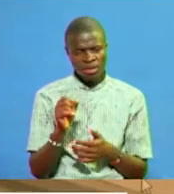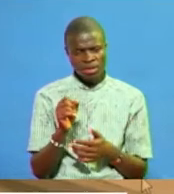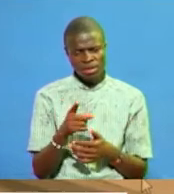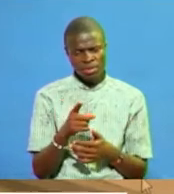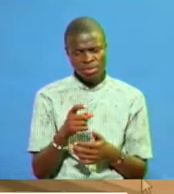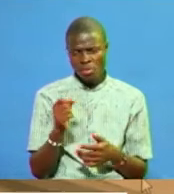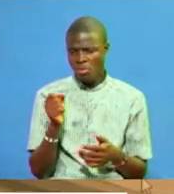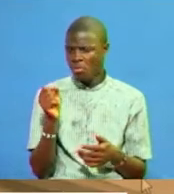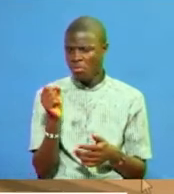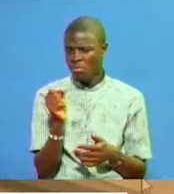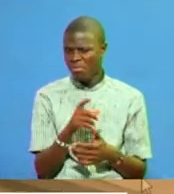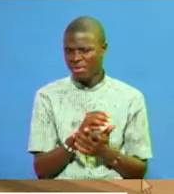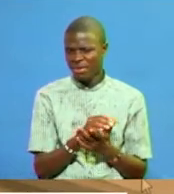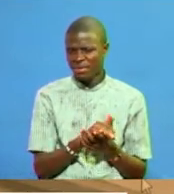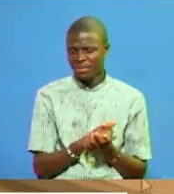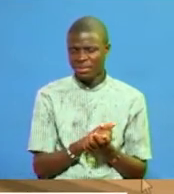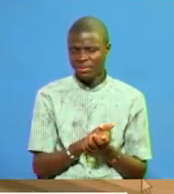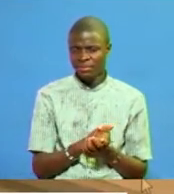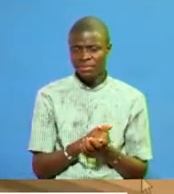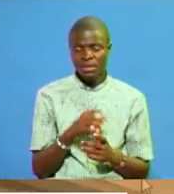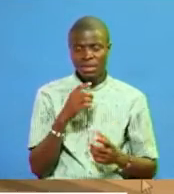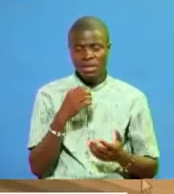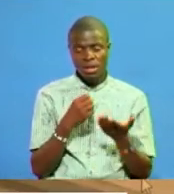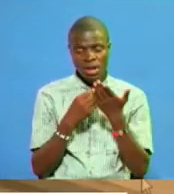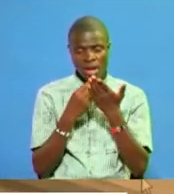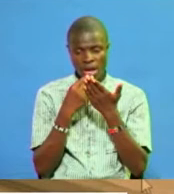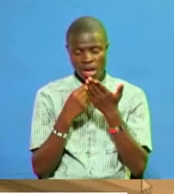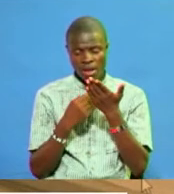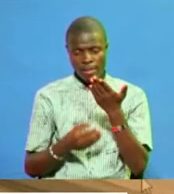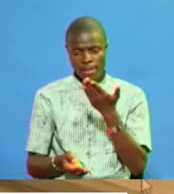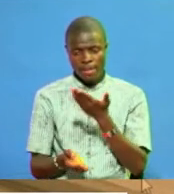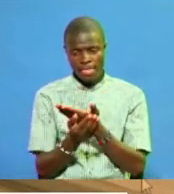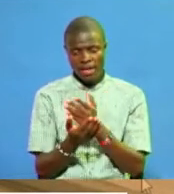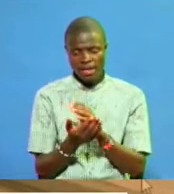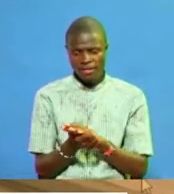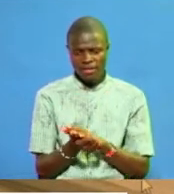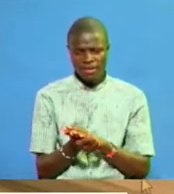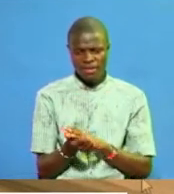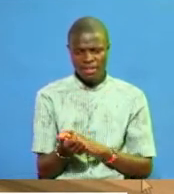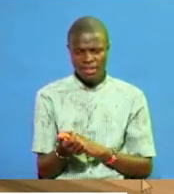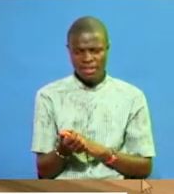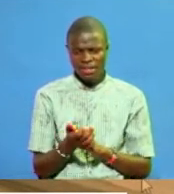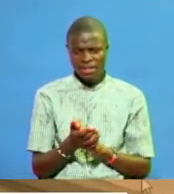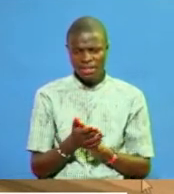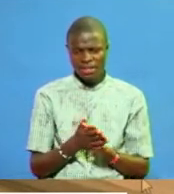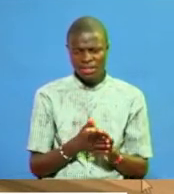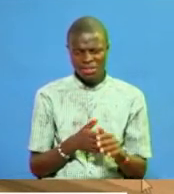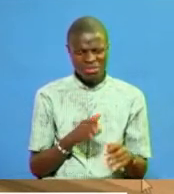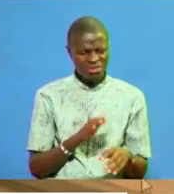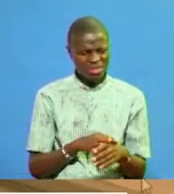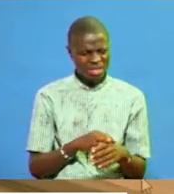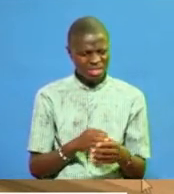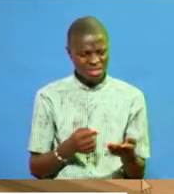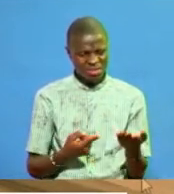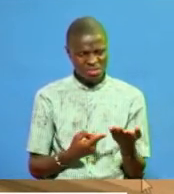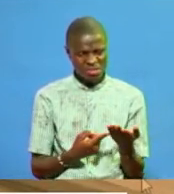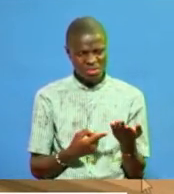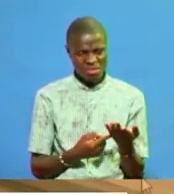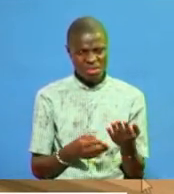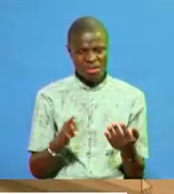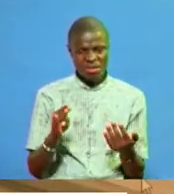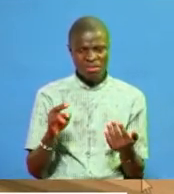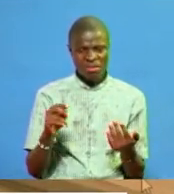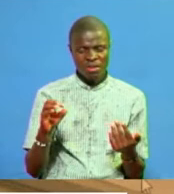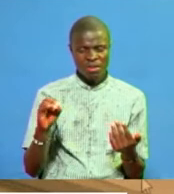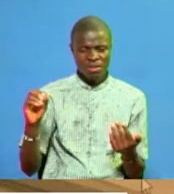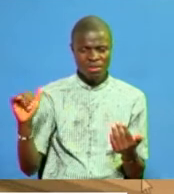is. Mm-hmm. So I would advise that go to a quite free online content Bitcoin. Mm-hmm. You